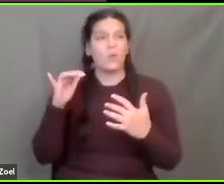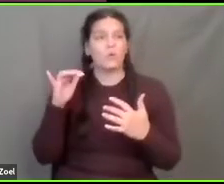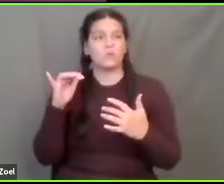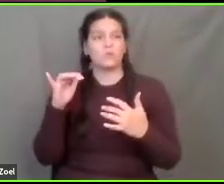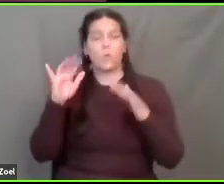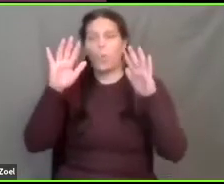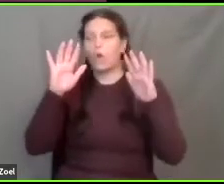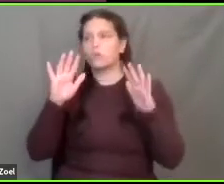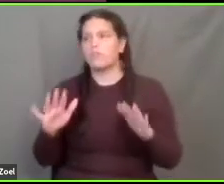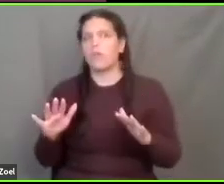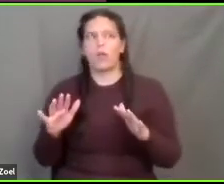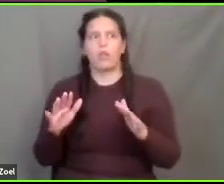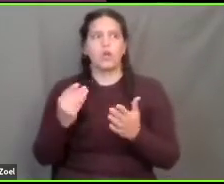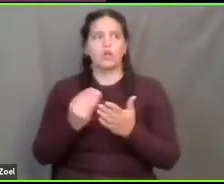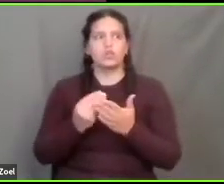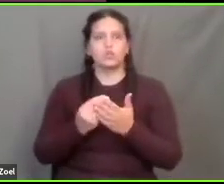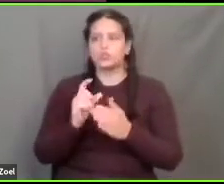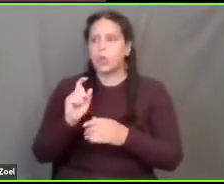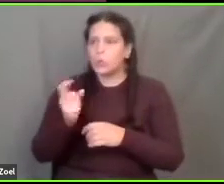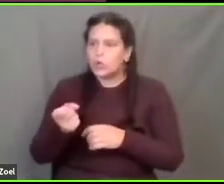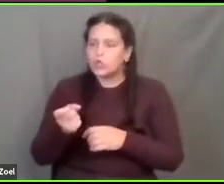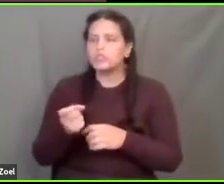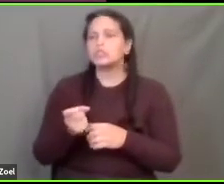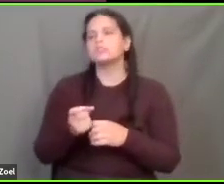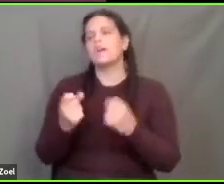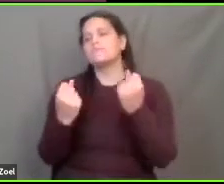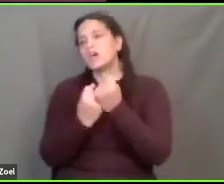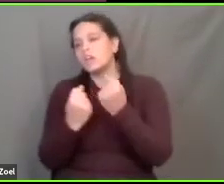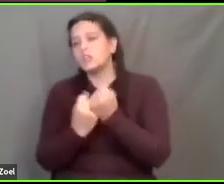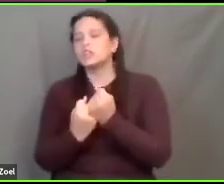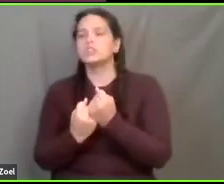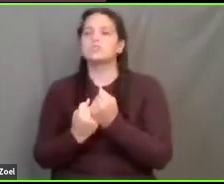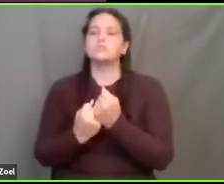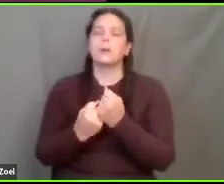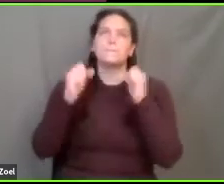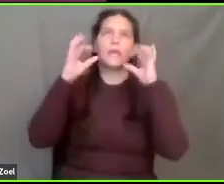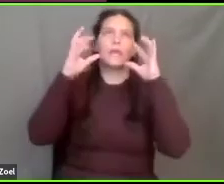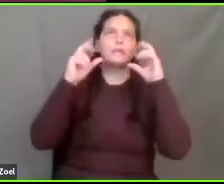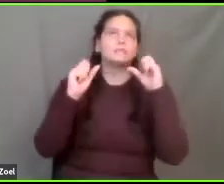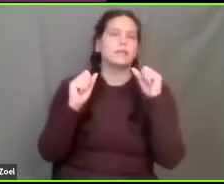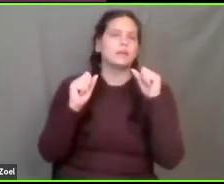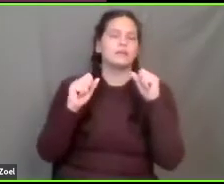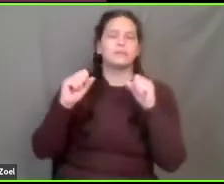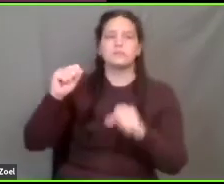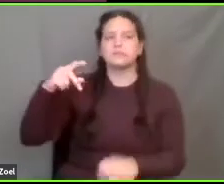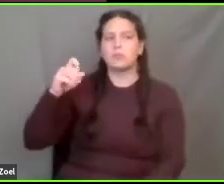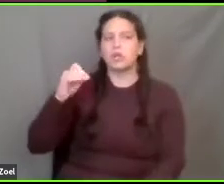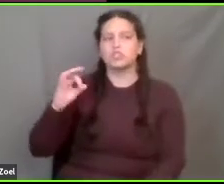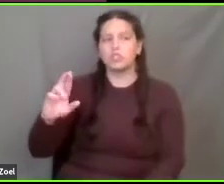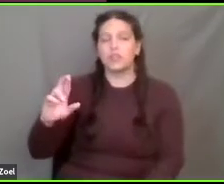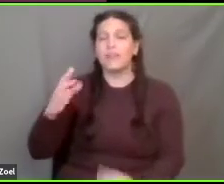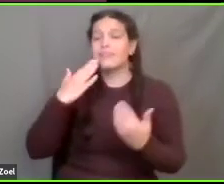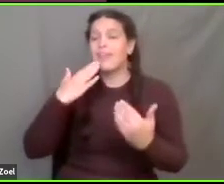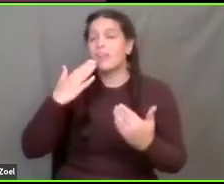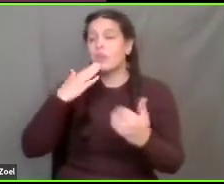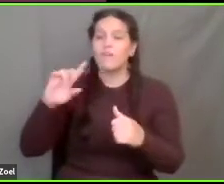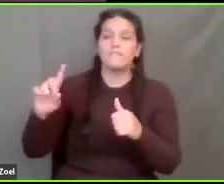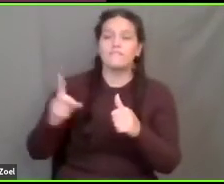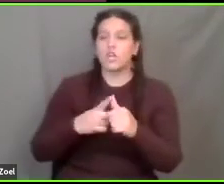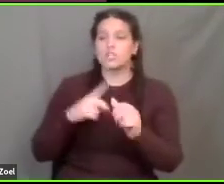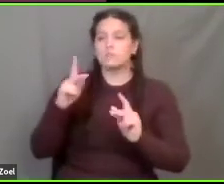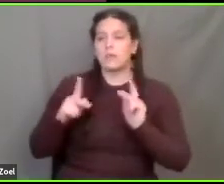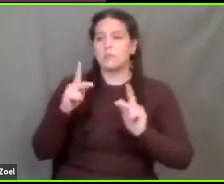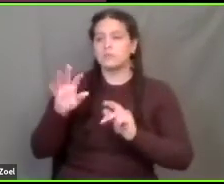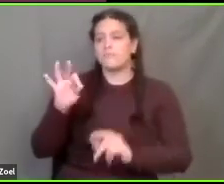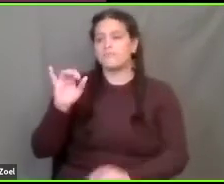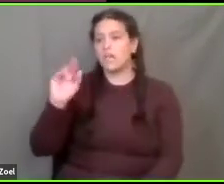would not be doing this. We have some great sponsors I'd like to acknowledge tonight. Thank you, First Peoples Fund, National